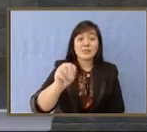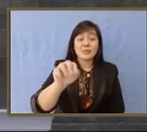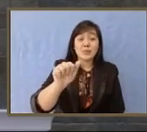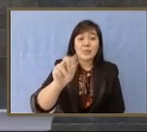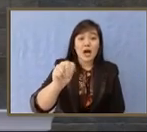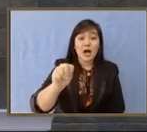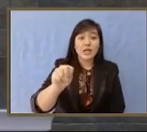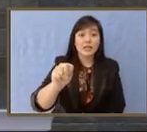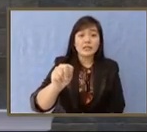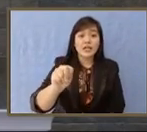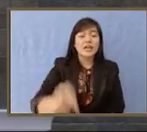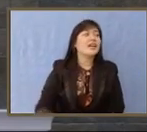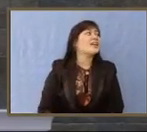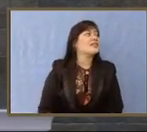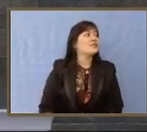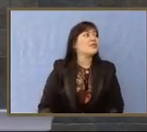magre-reveal,